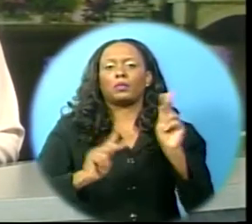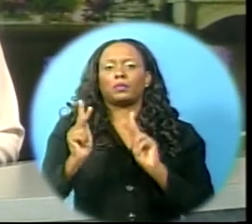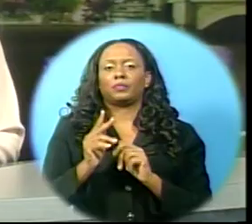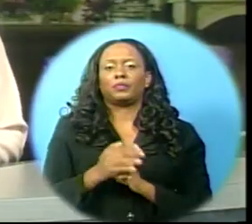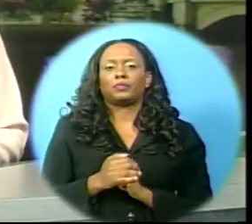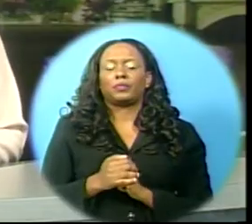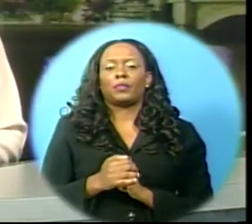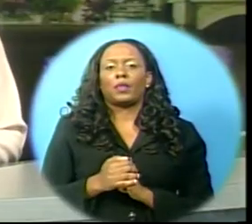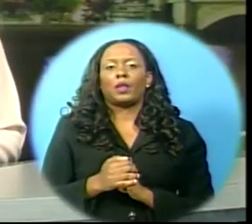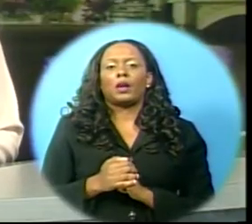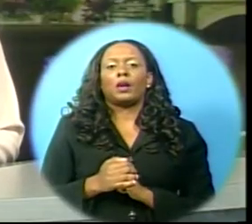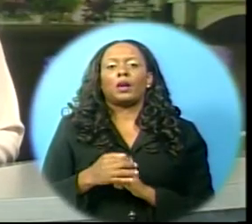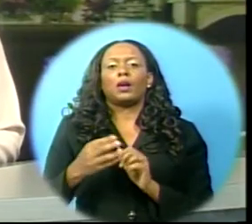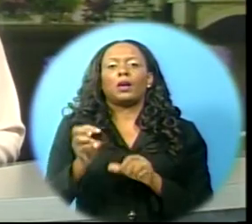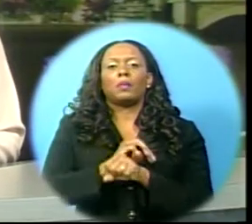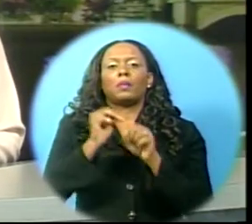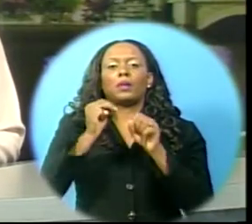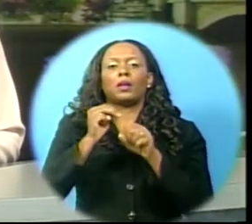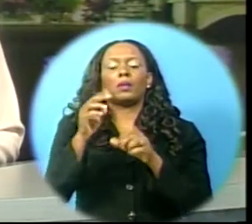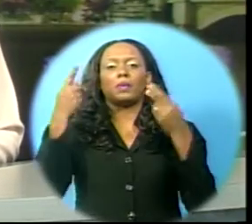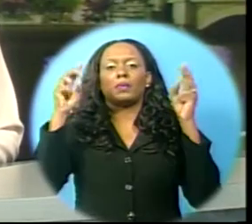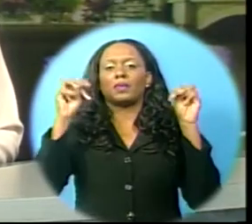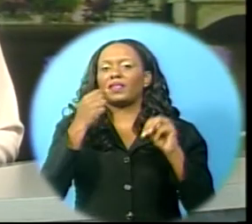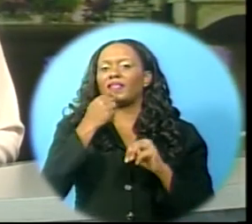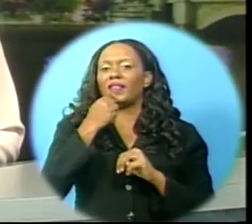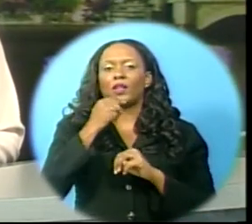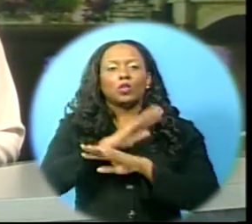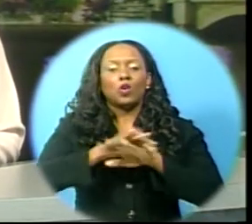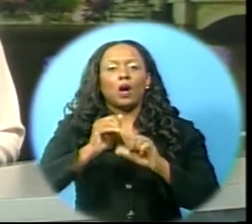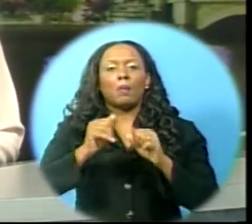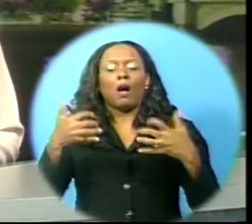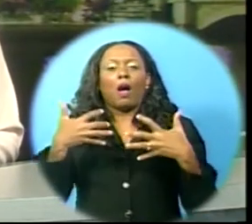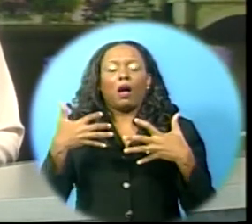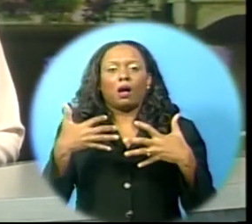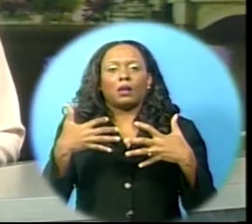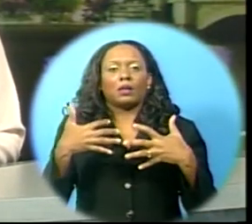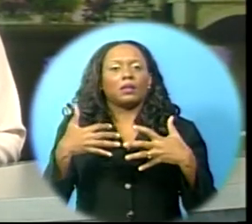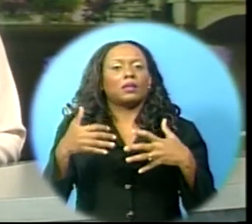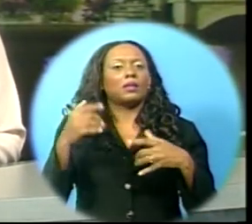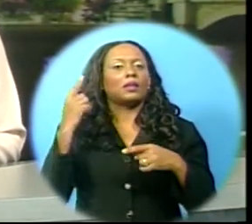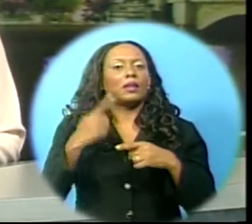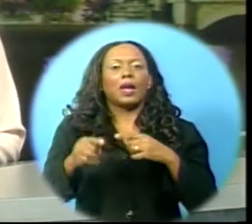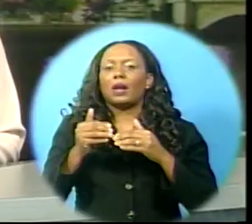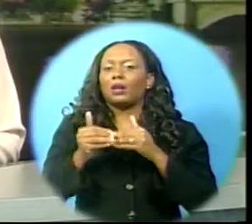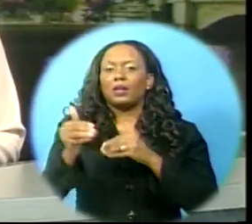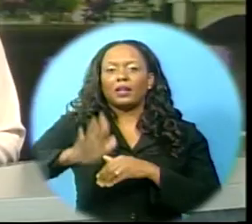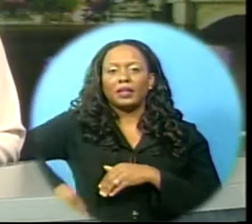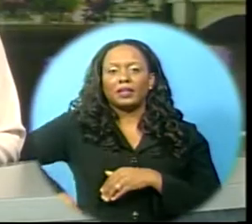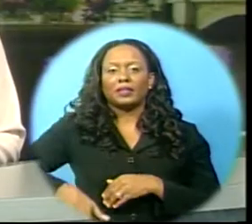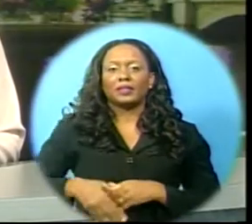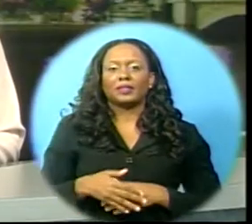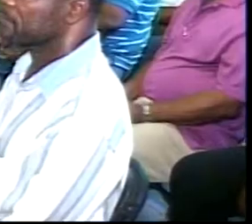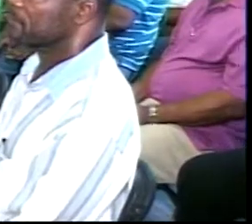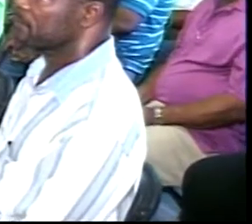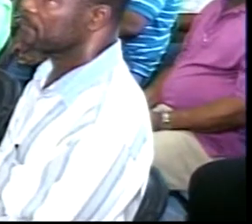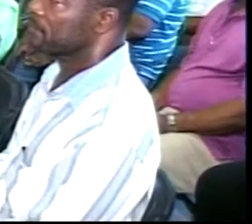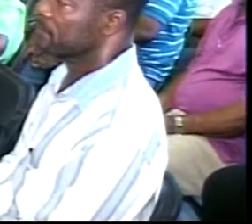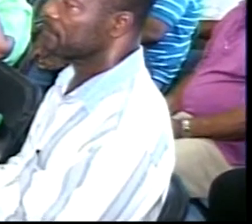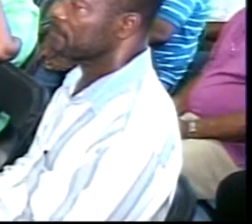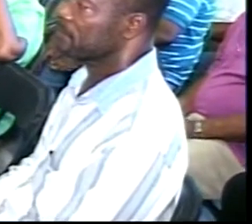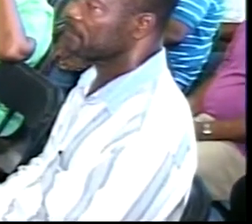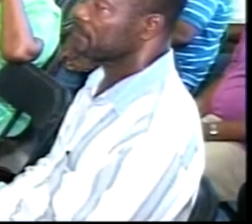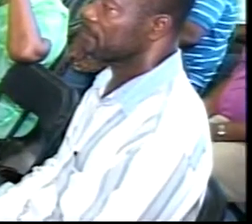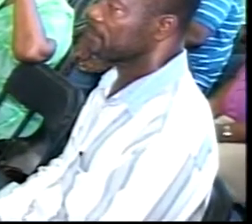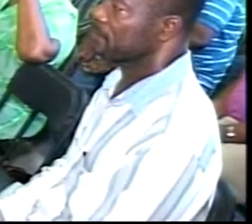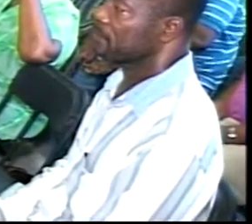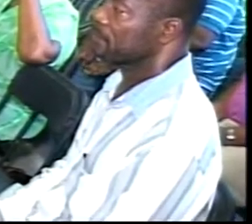Branch meeting there's no need for alarm because no decisions will be made in darkness. Much debate over whether government has